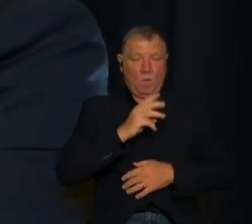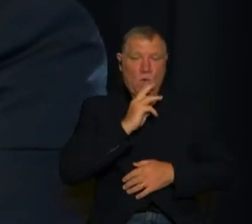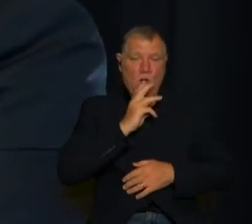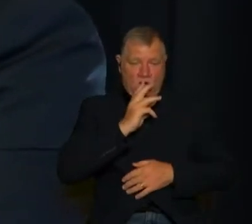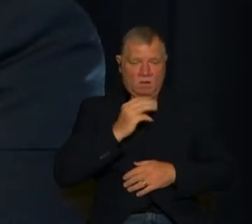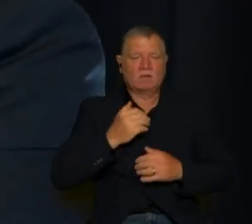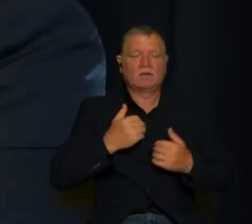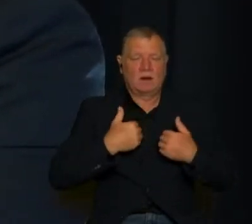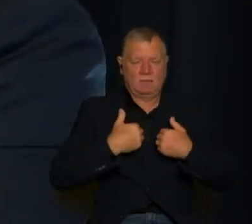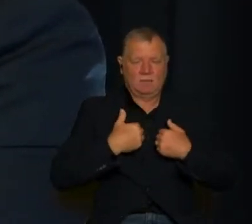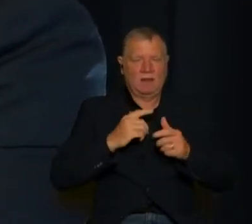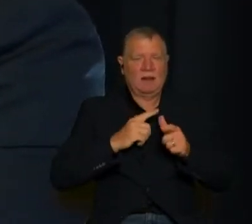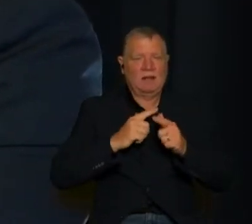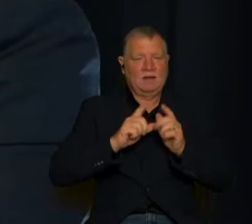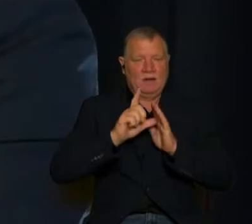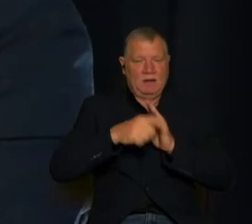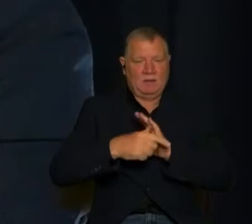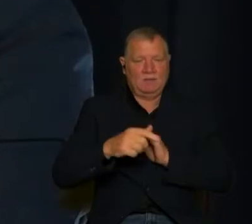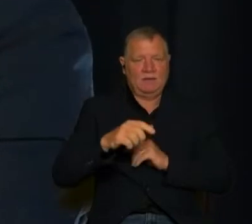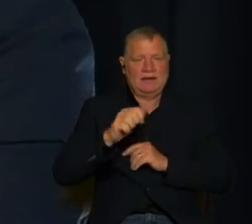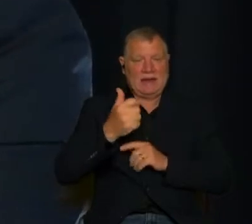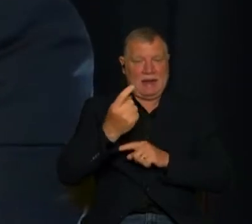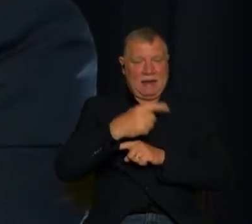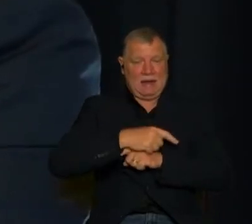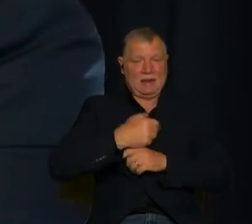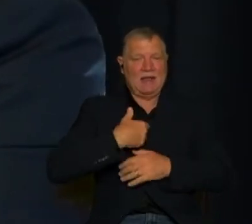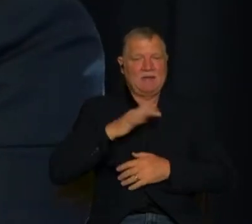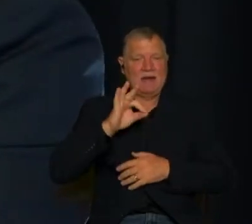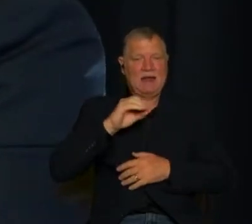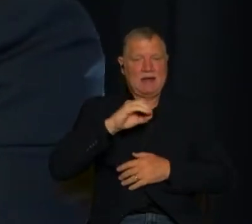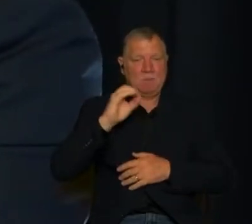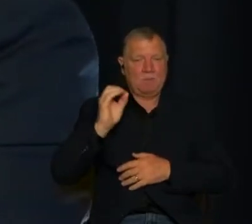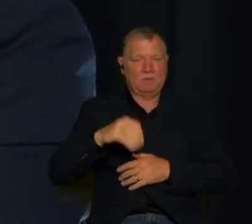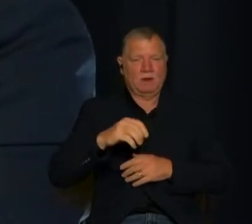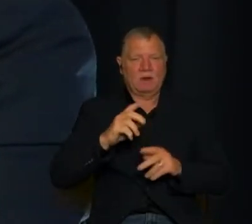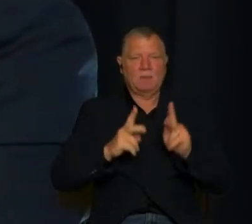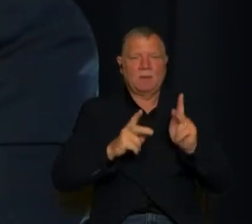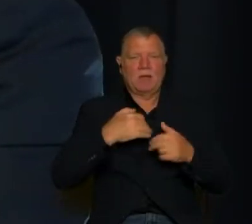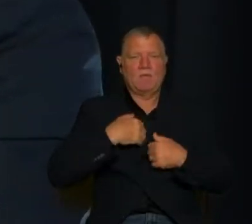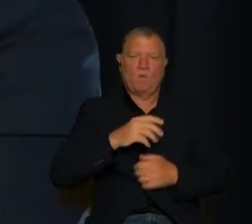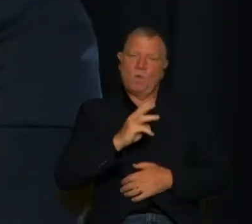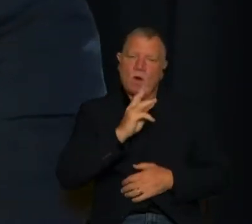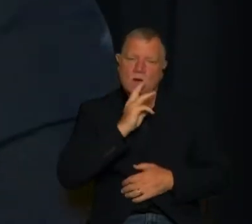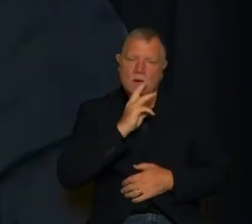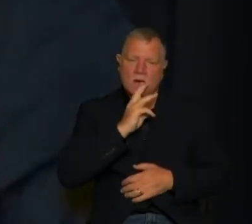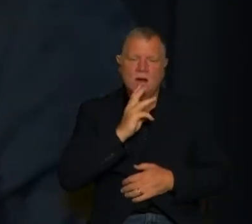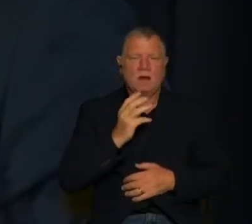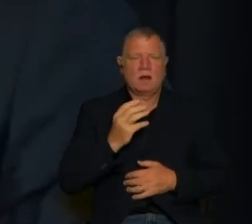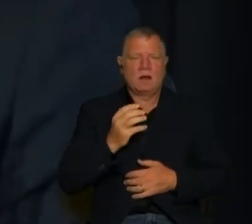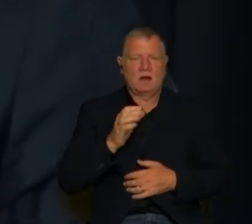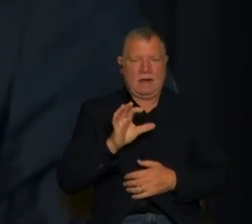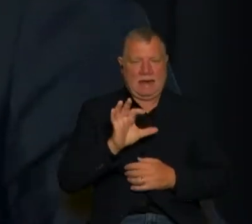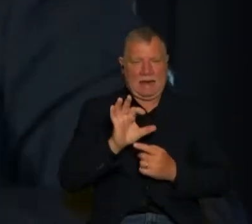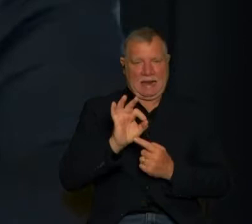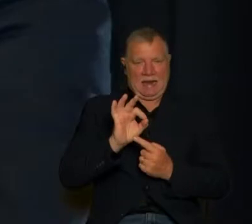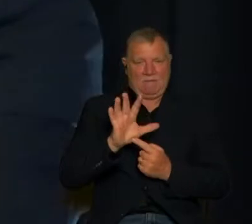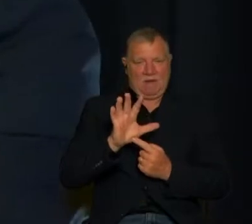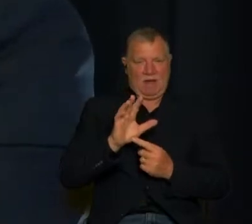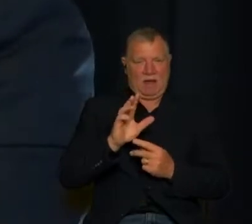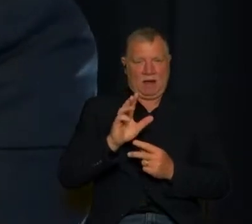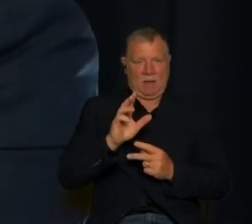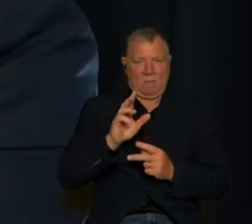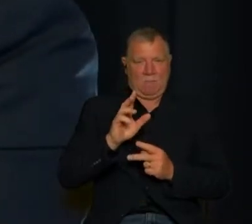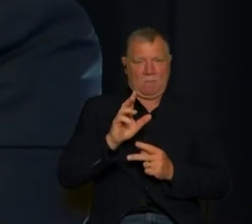After 10 days, it had restored service to 90% of customers. 95% had water